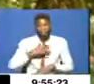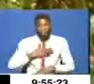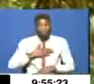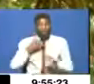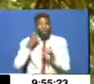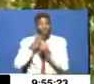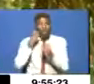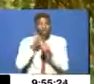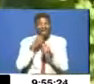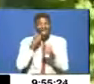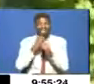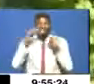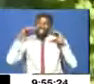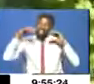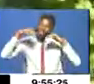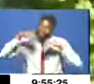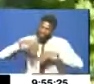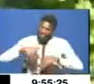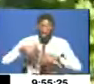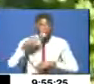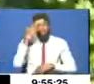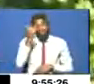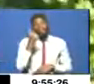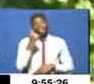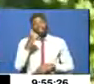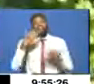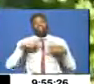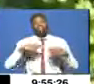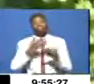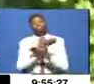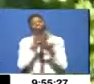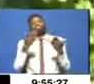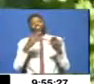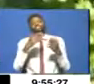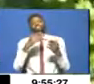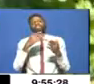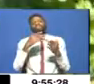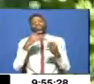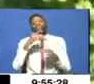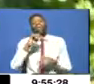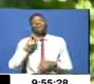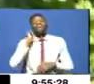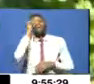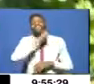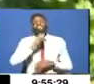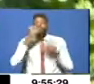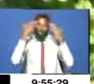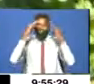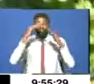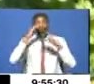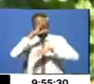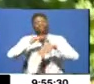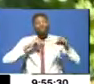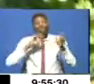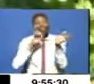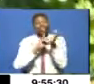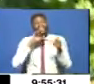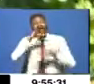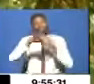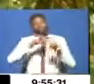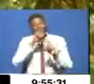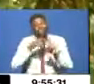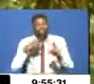now the farms had been taken by Mwananchi. So the clientele is dropping. And Mwananchi didn't know when to call a vet. So my practice was